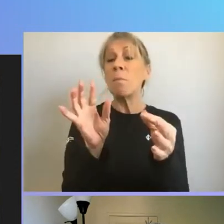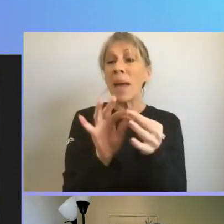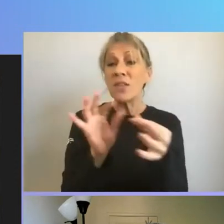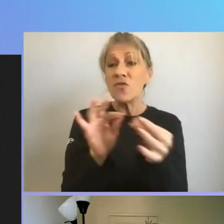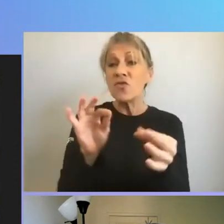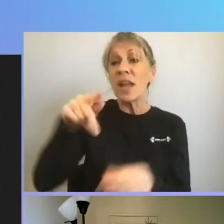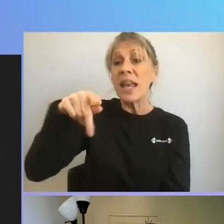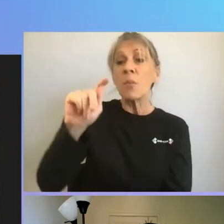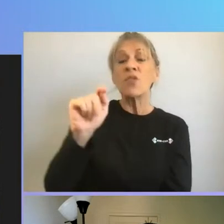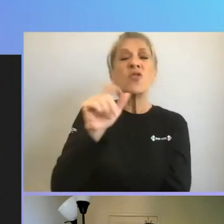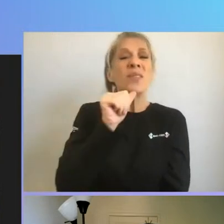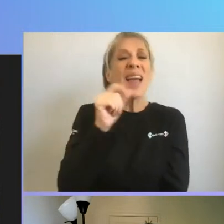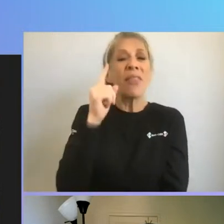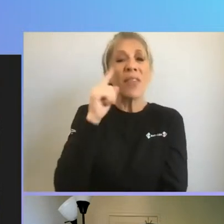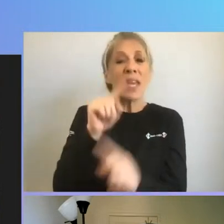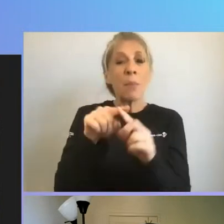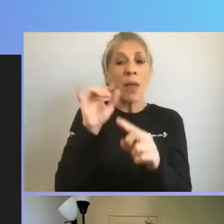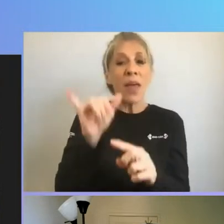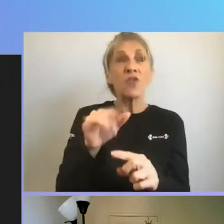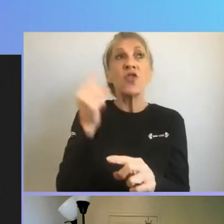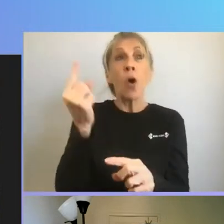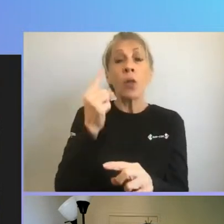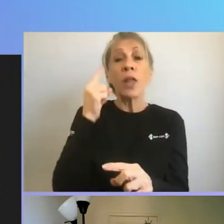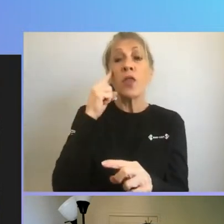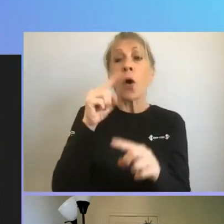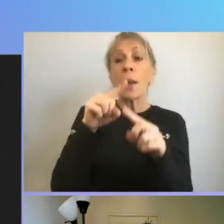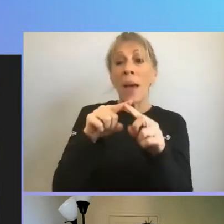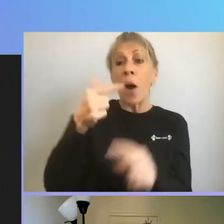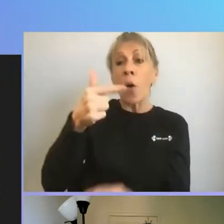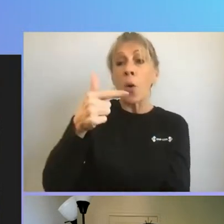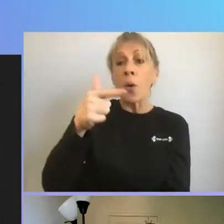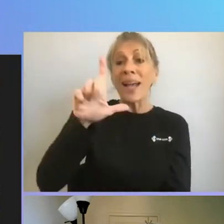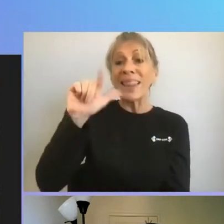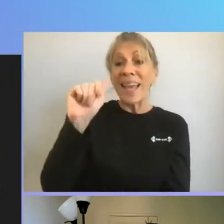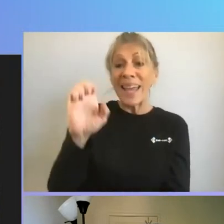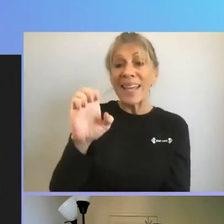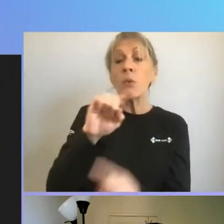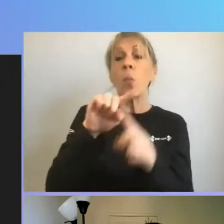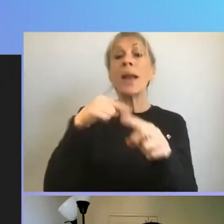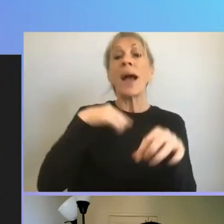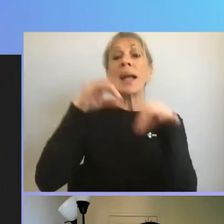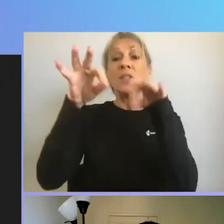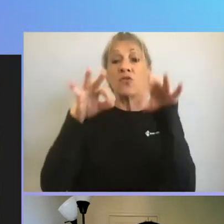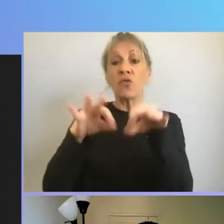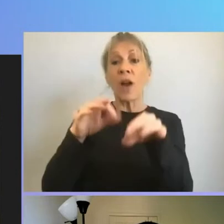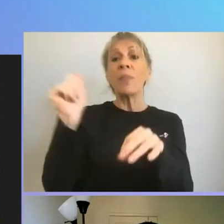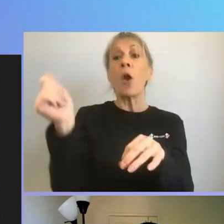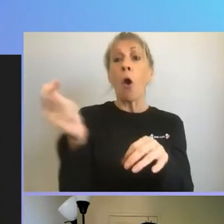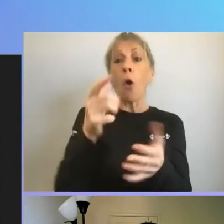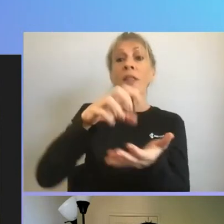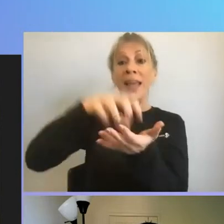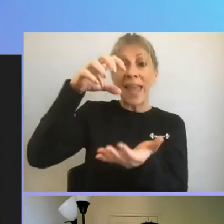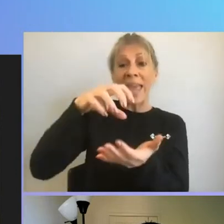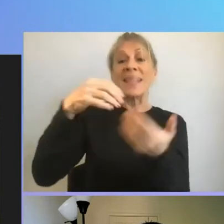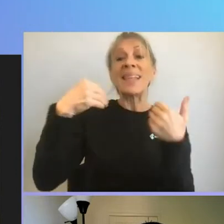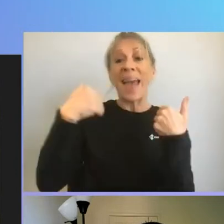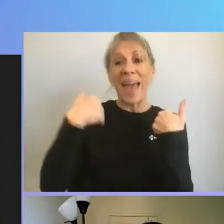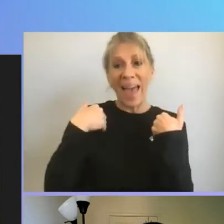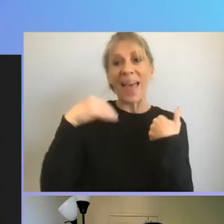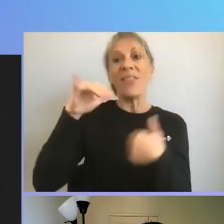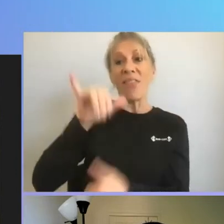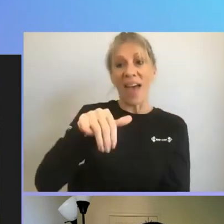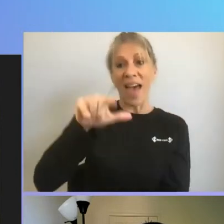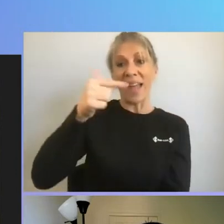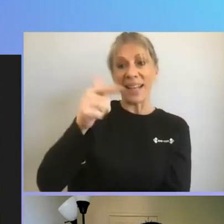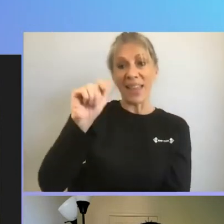have that in mind. She only thought about glaze when I described that all the cakes had this glaze. So